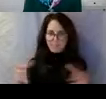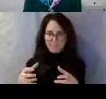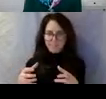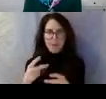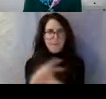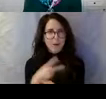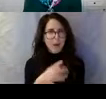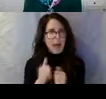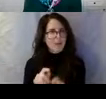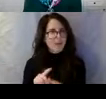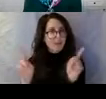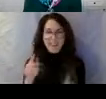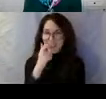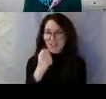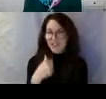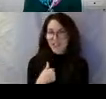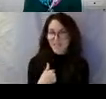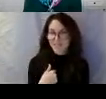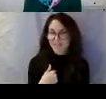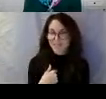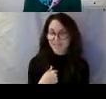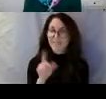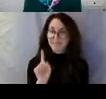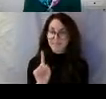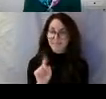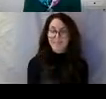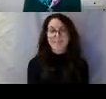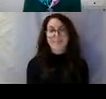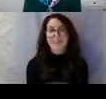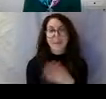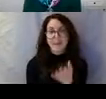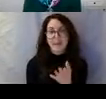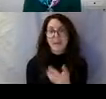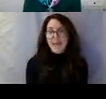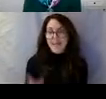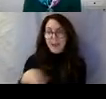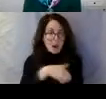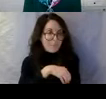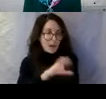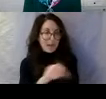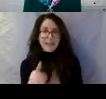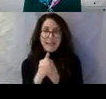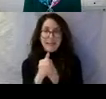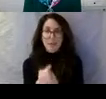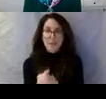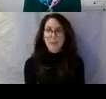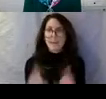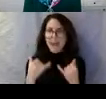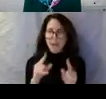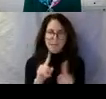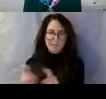different. And that's really interesting to me. And in particular, this idea that they're empowering leadership. They're in the middle of a big survey of PMs and